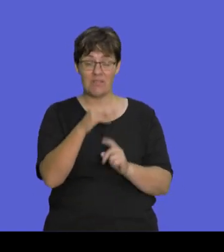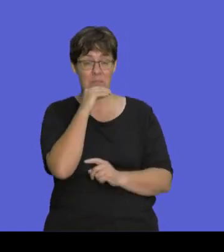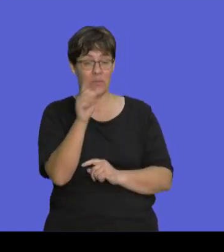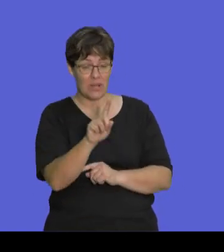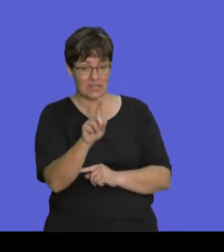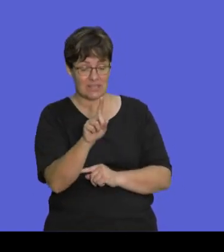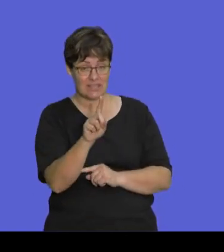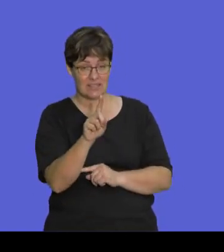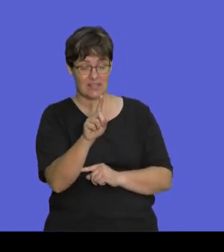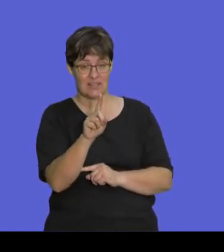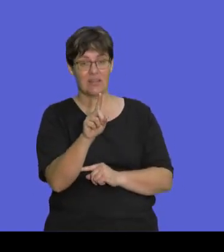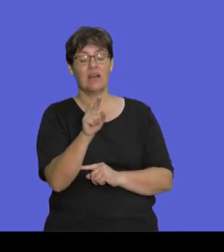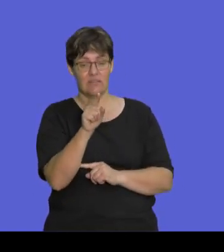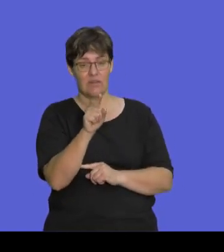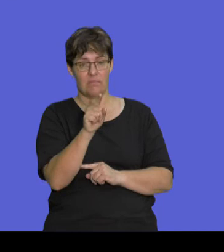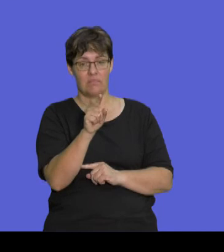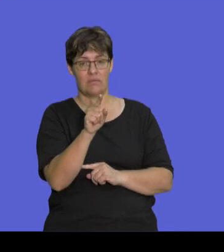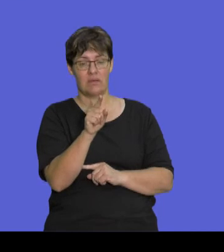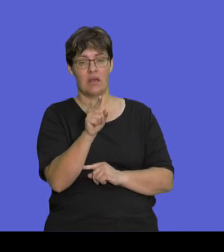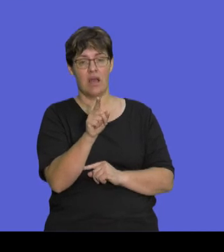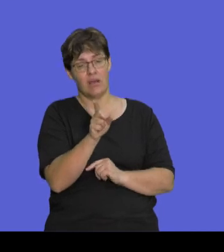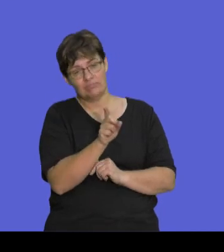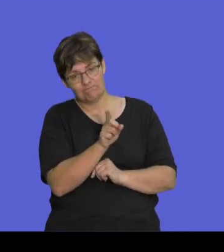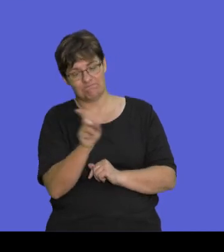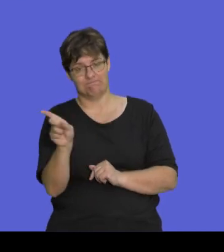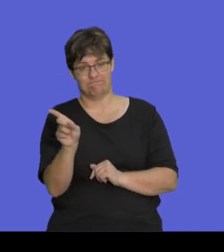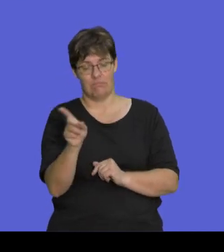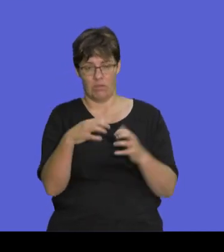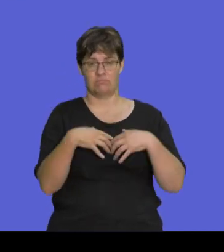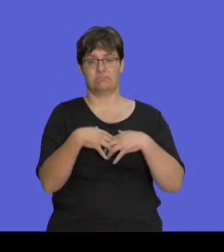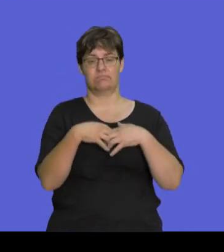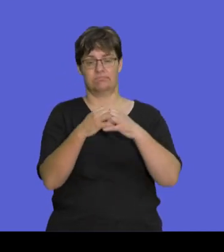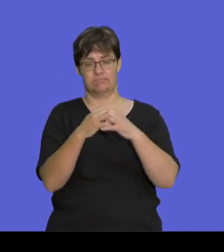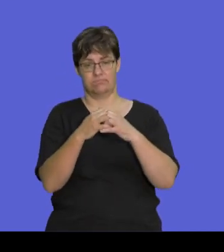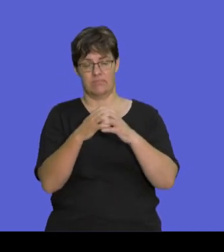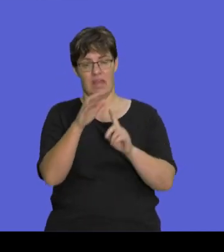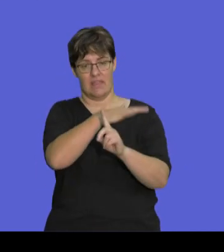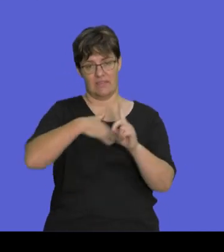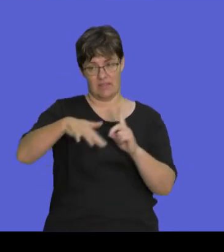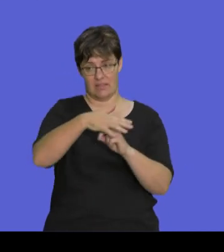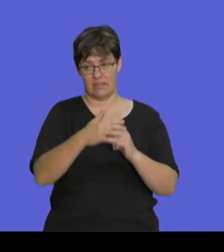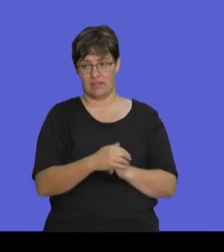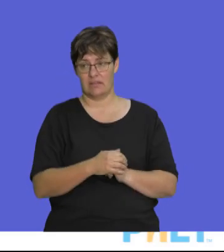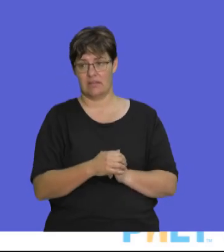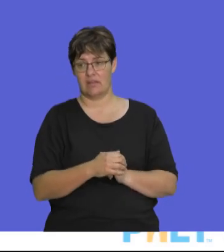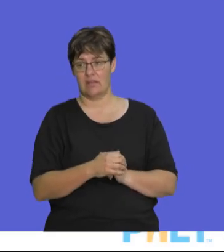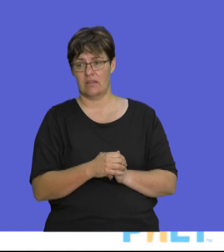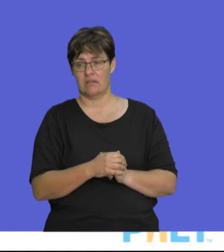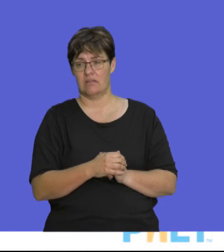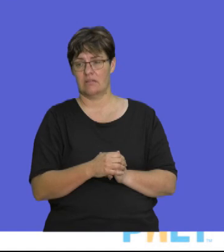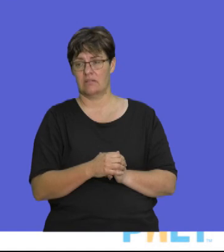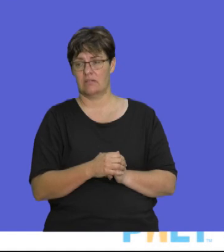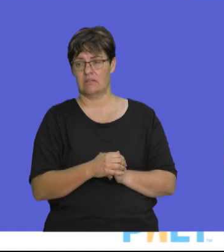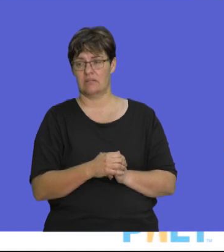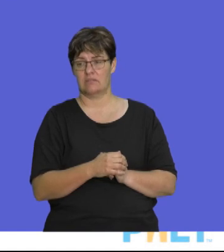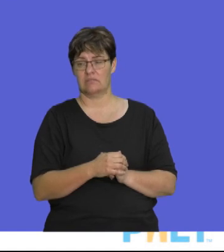positive suggests that the force is away from the charge that creates the field, right? Okay,